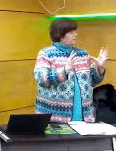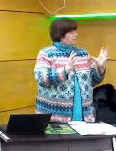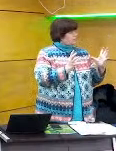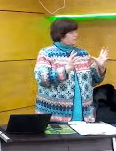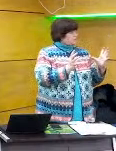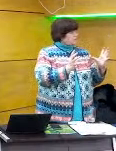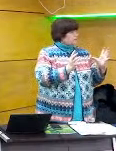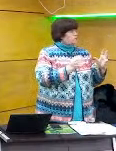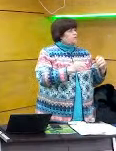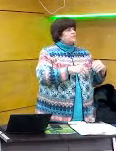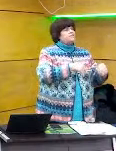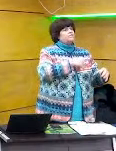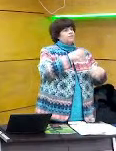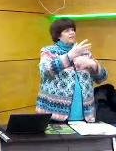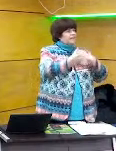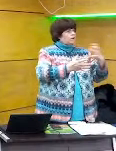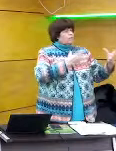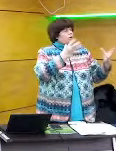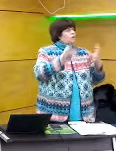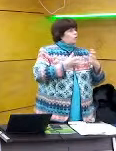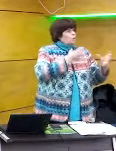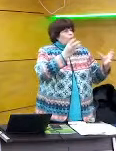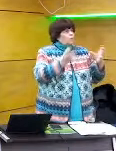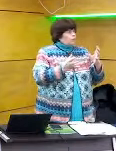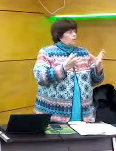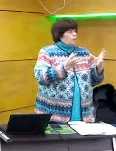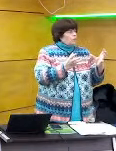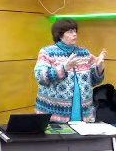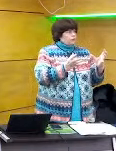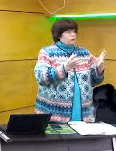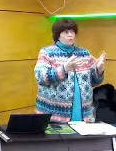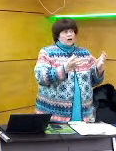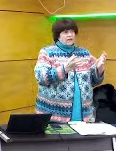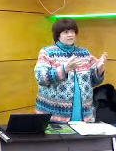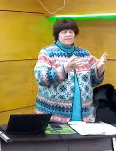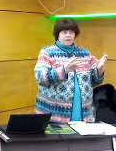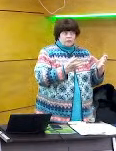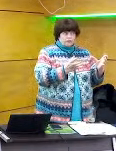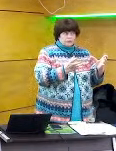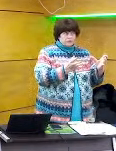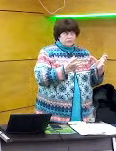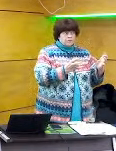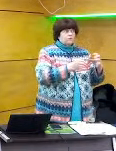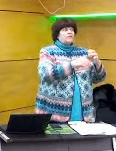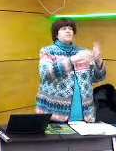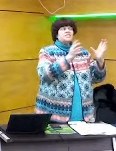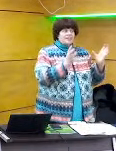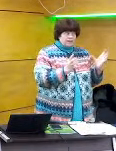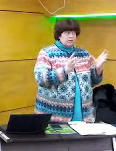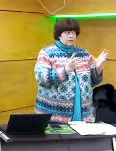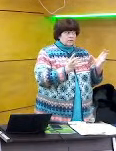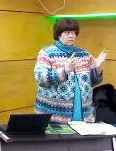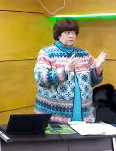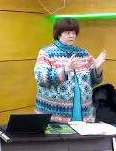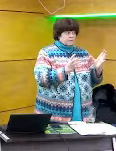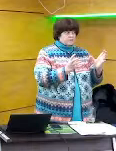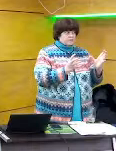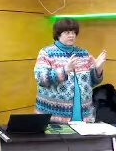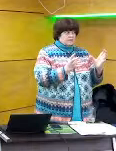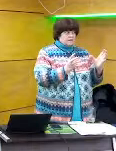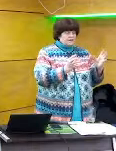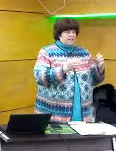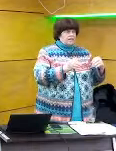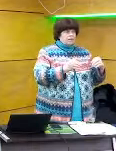itself. So you need to find out, do you know how to say all the words? Do you understand all of the